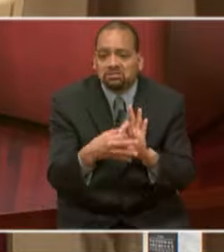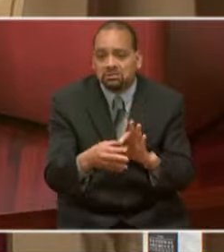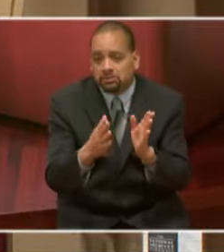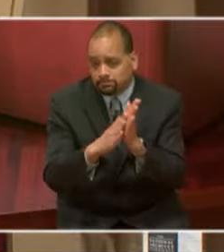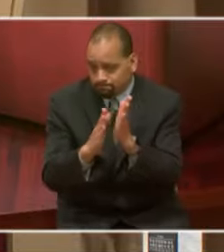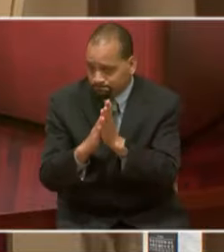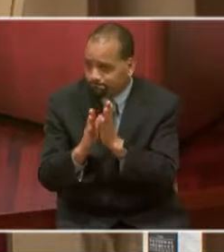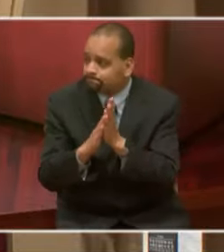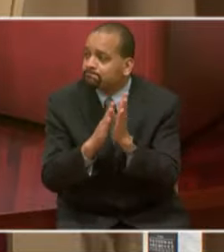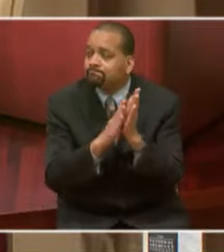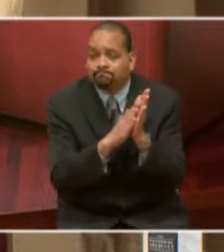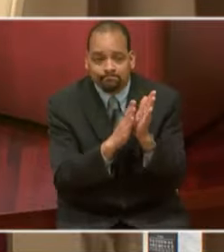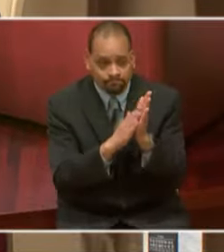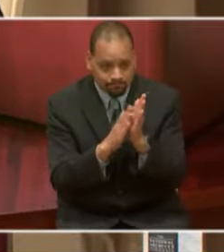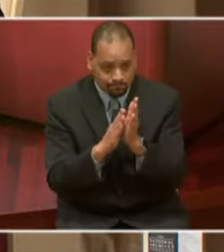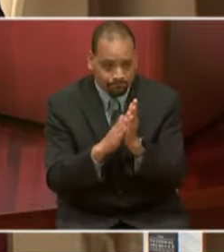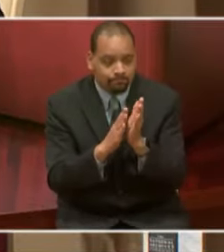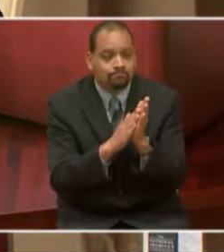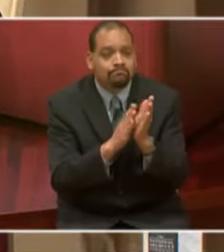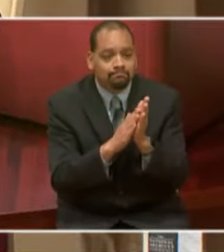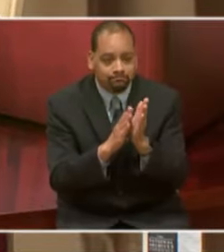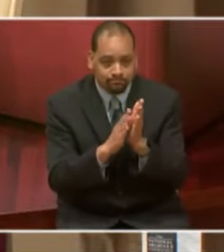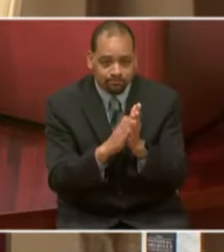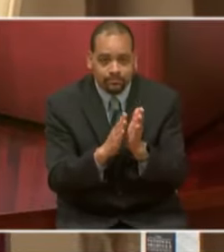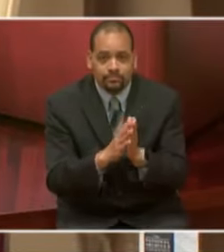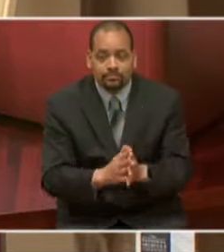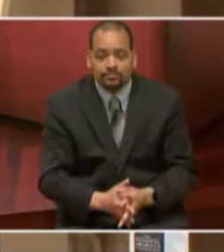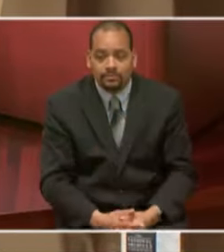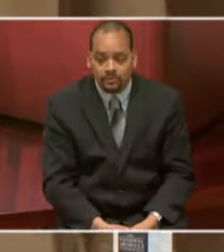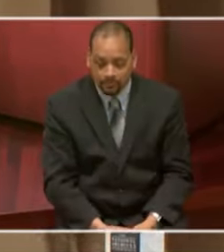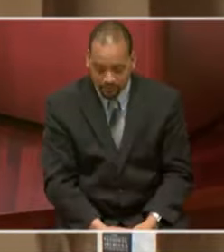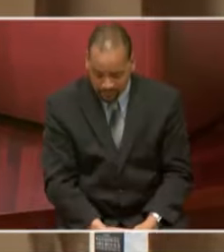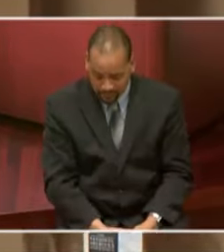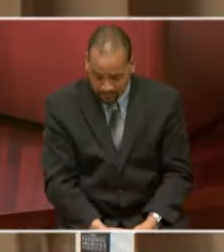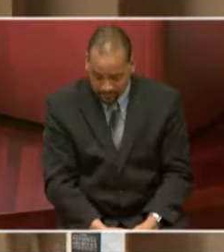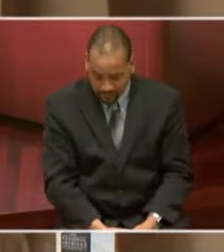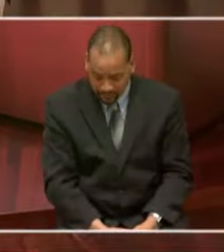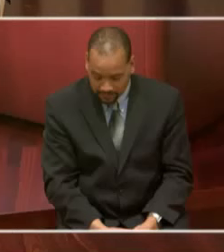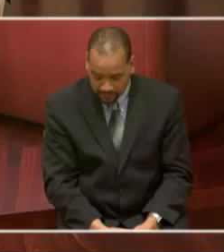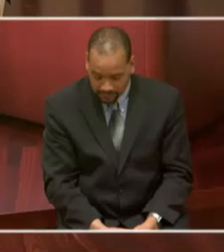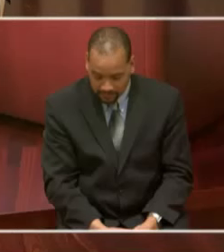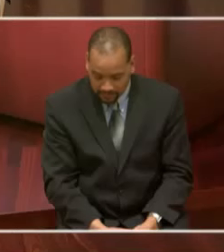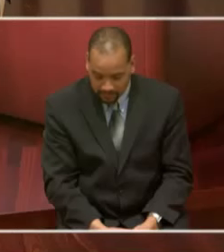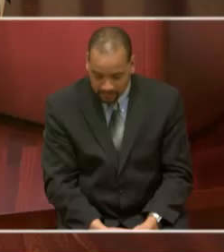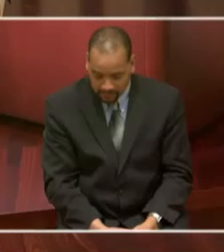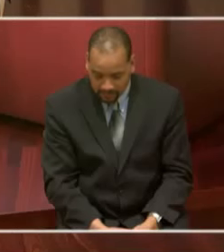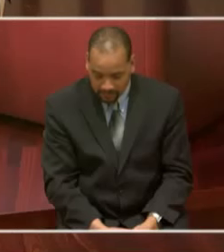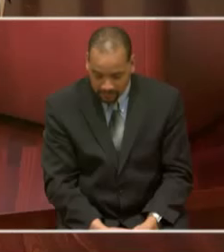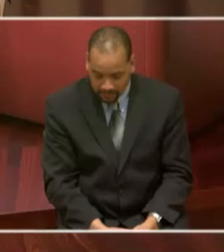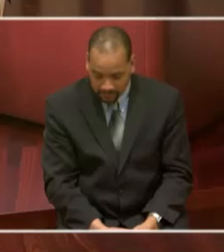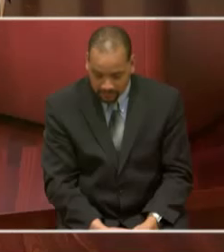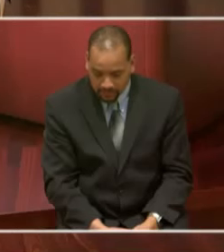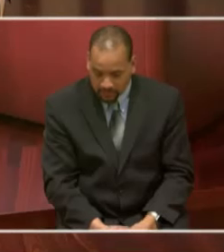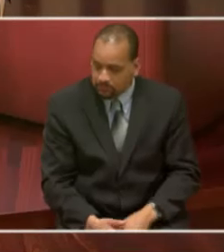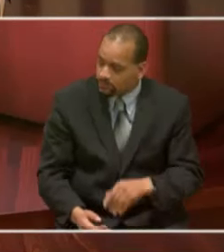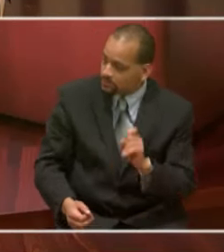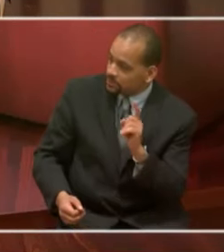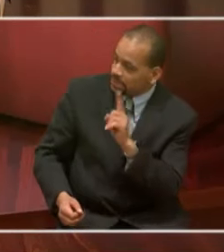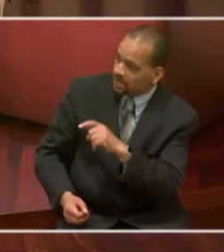who are obstructing progress and are gathering steam, or do you think they're just a bit of a speed